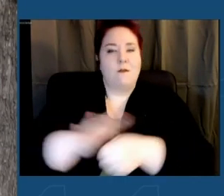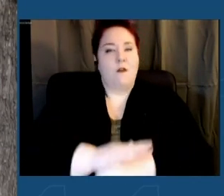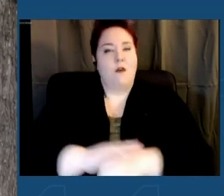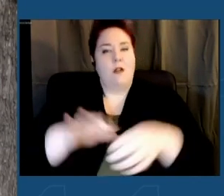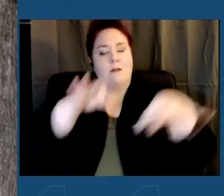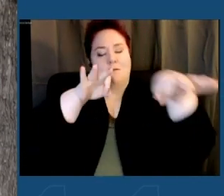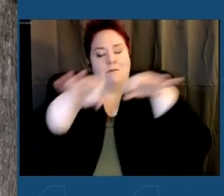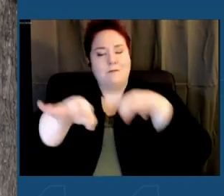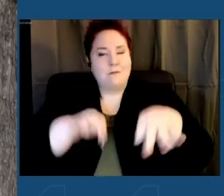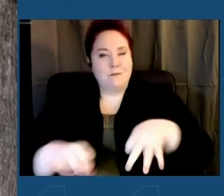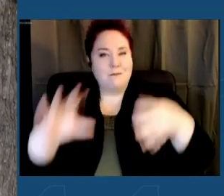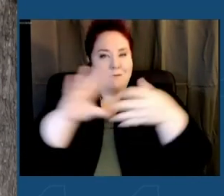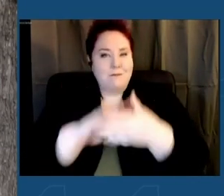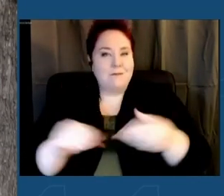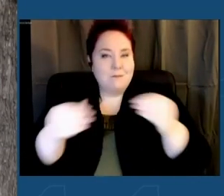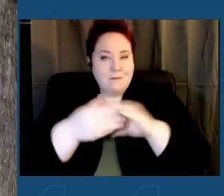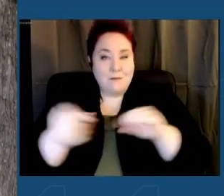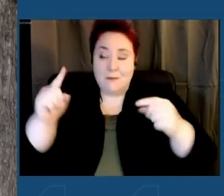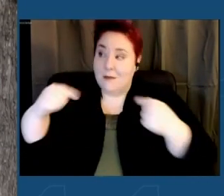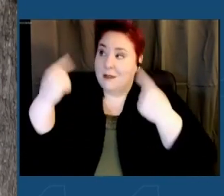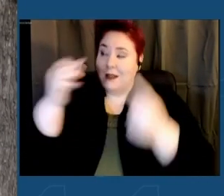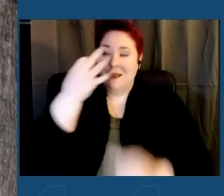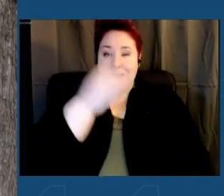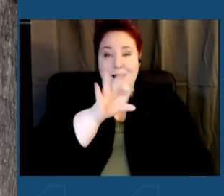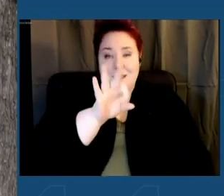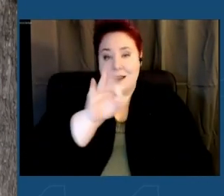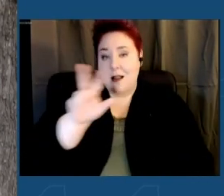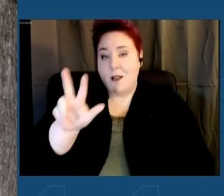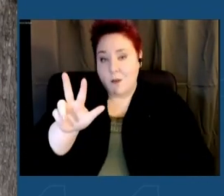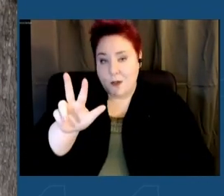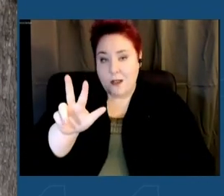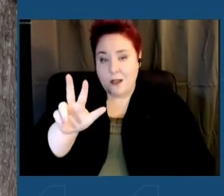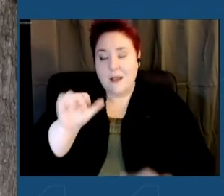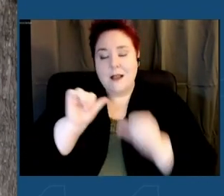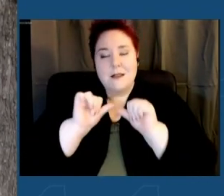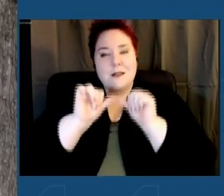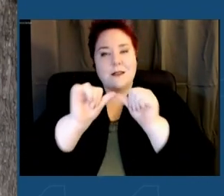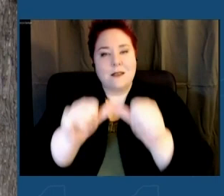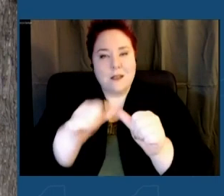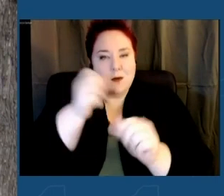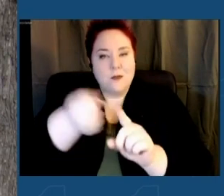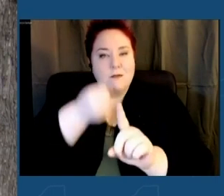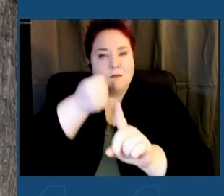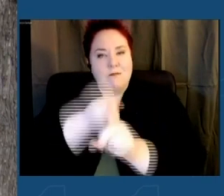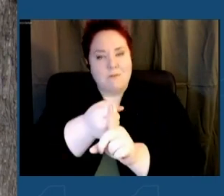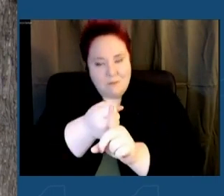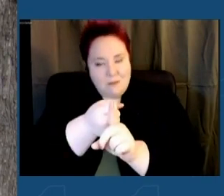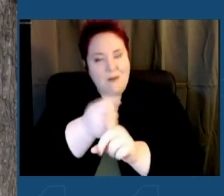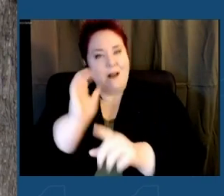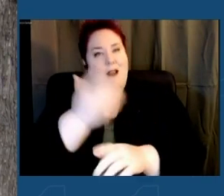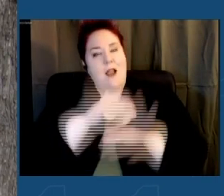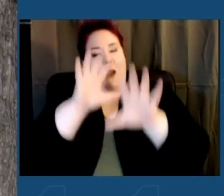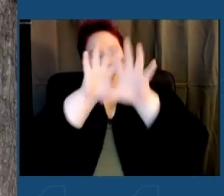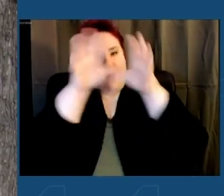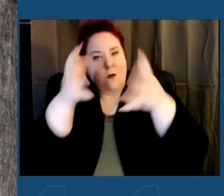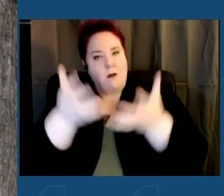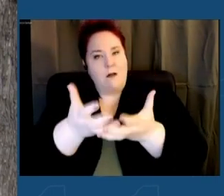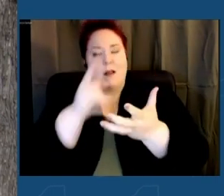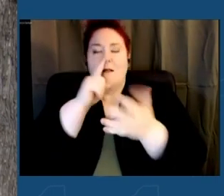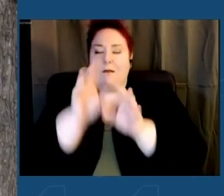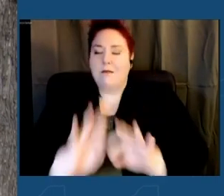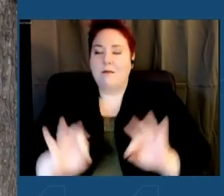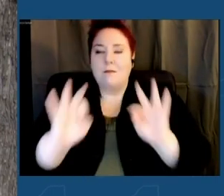attack. Since 1993, it's continued to shape our world, and it remains imperative that